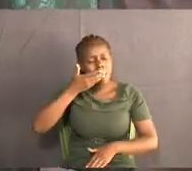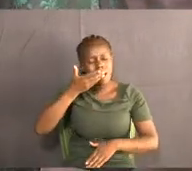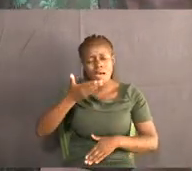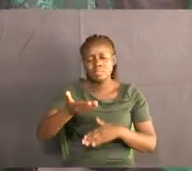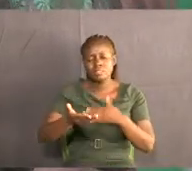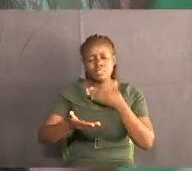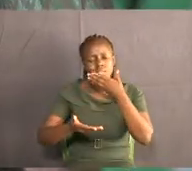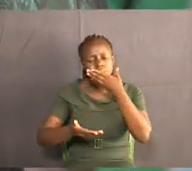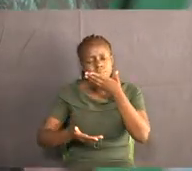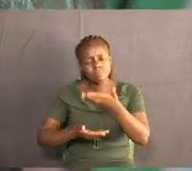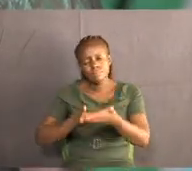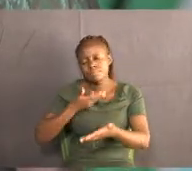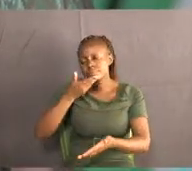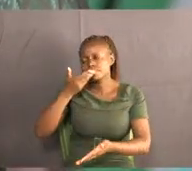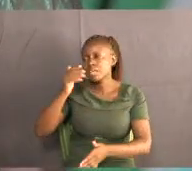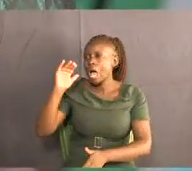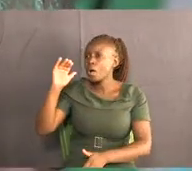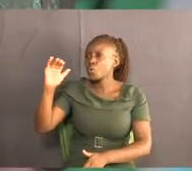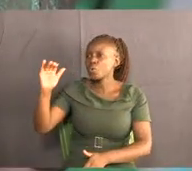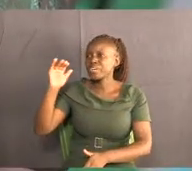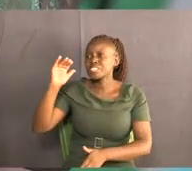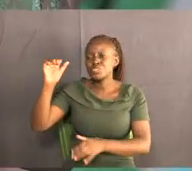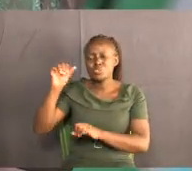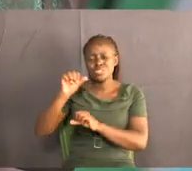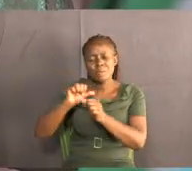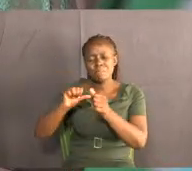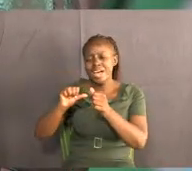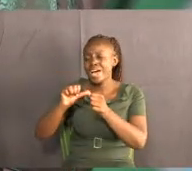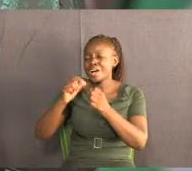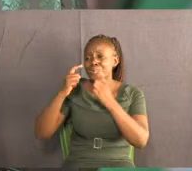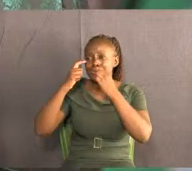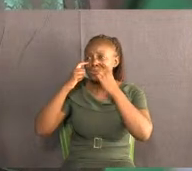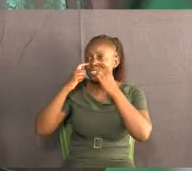unajibu maswali ya dhambi.